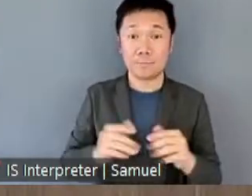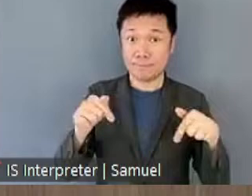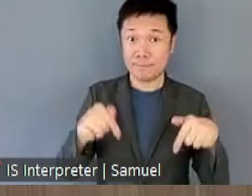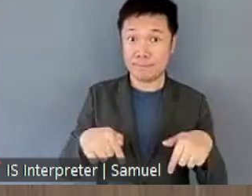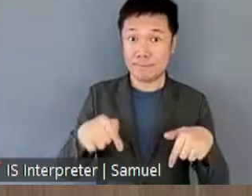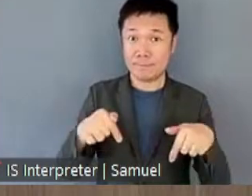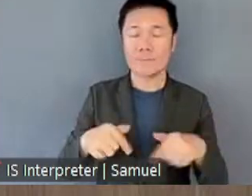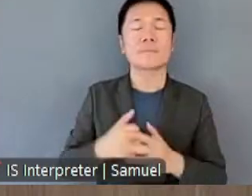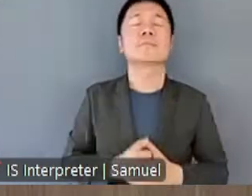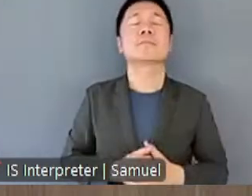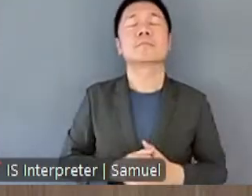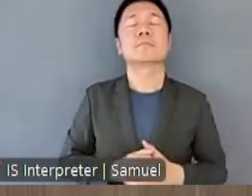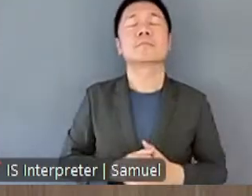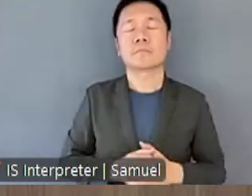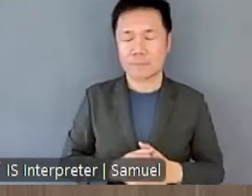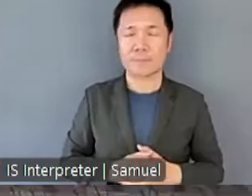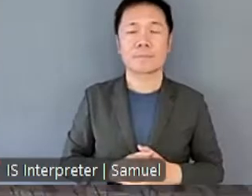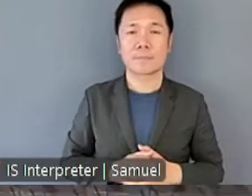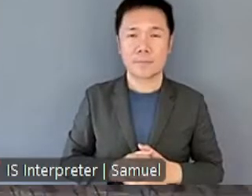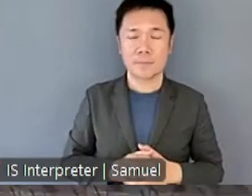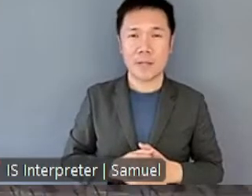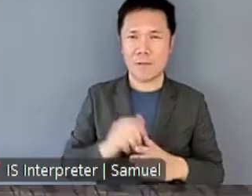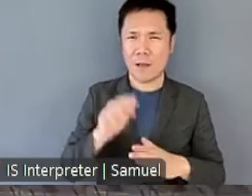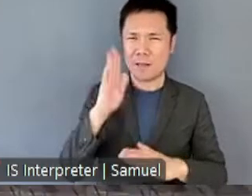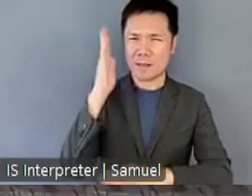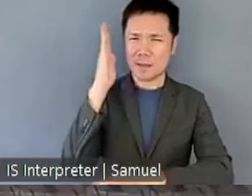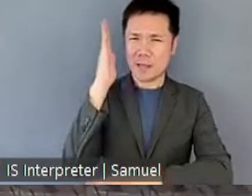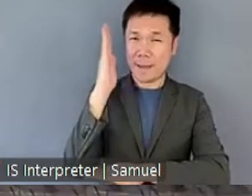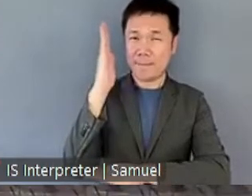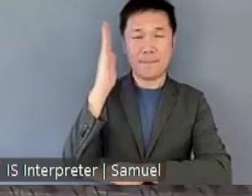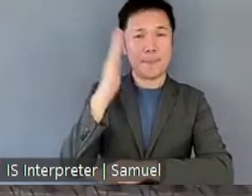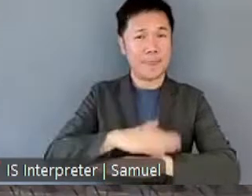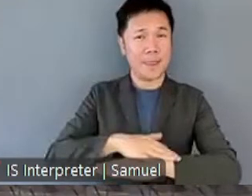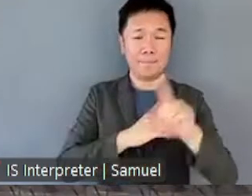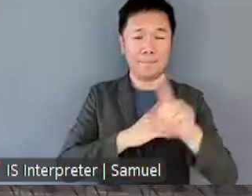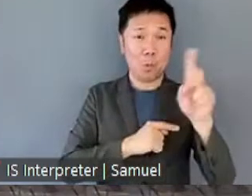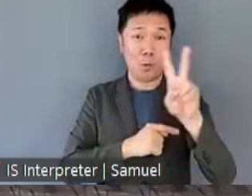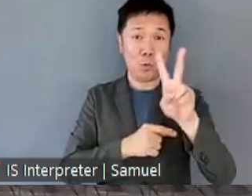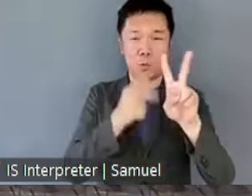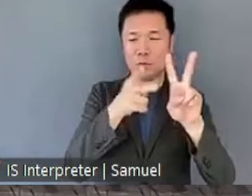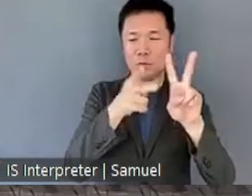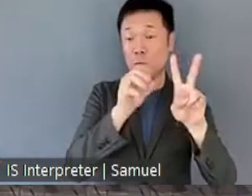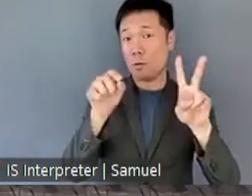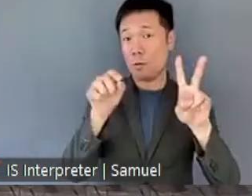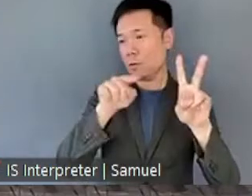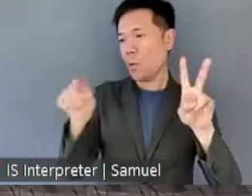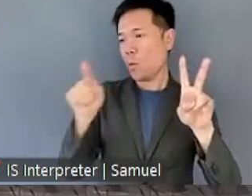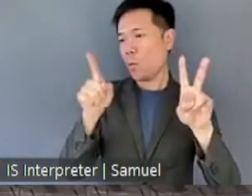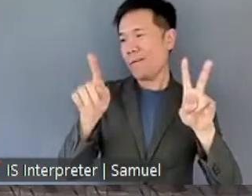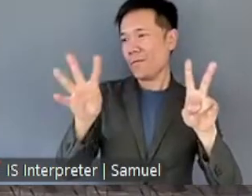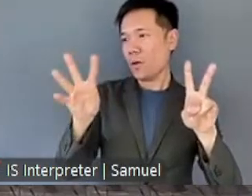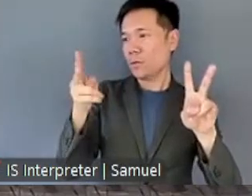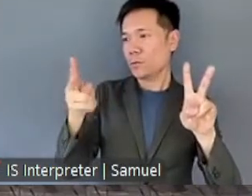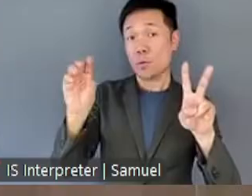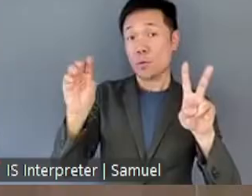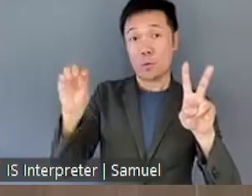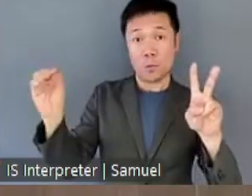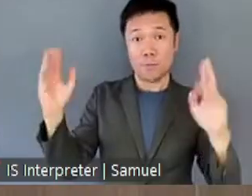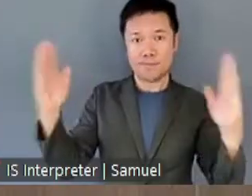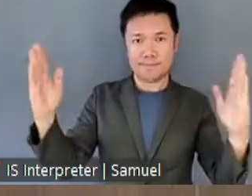take place from noon to 1400 hours